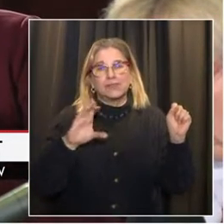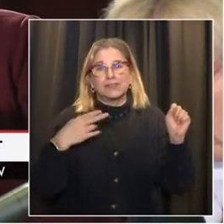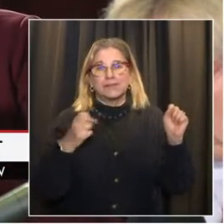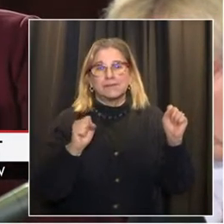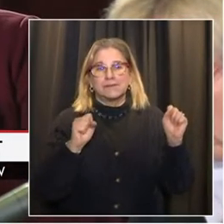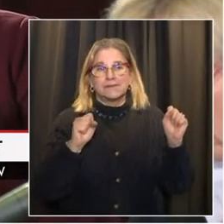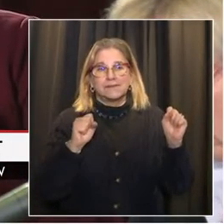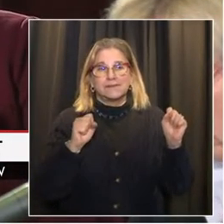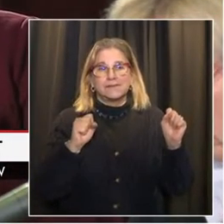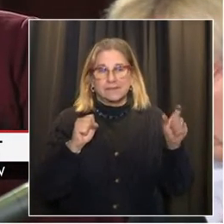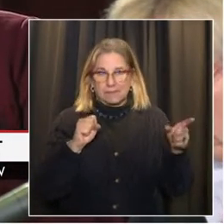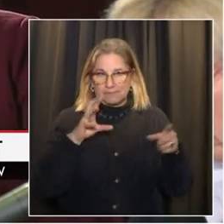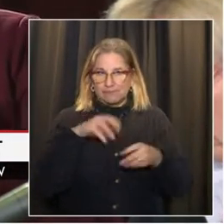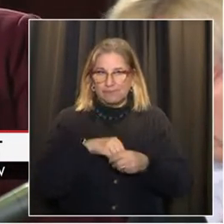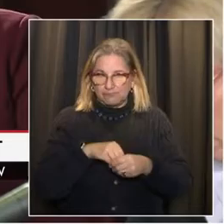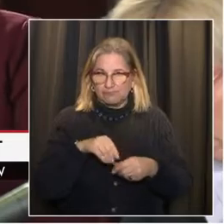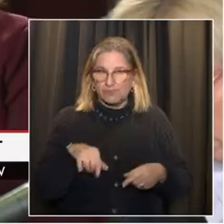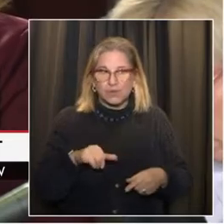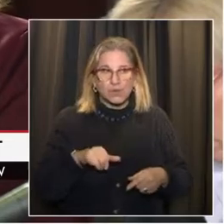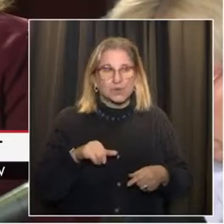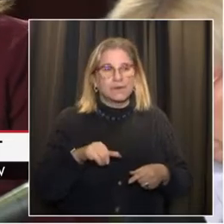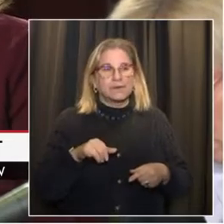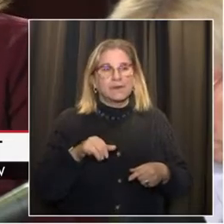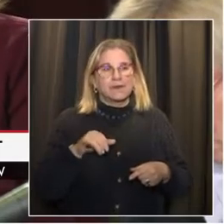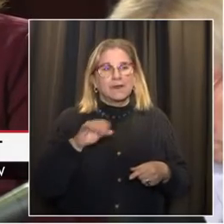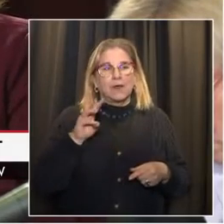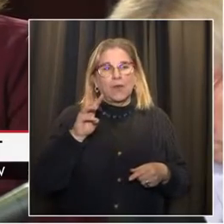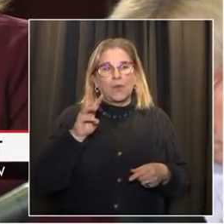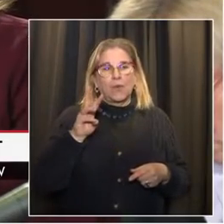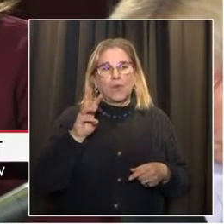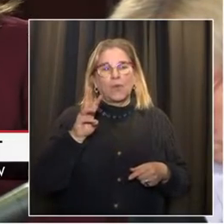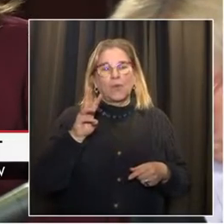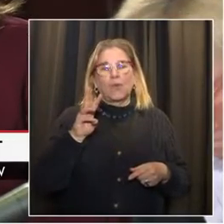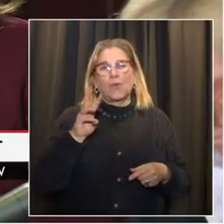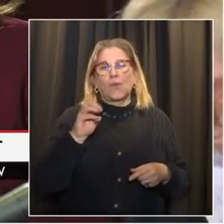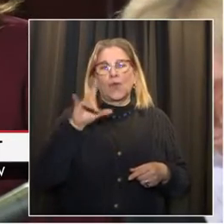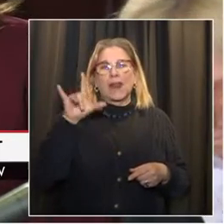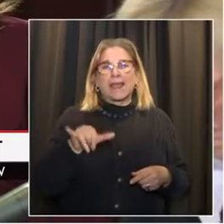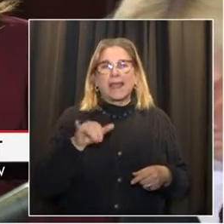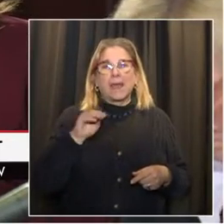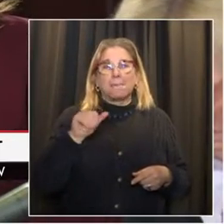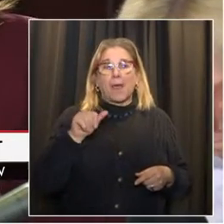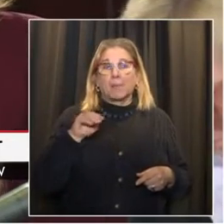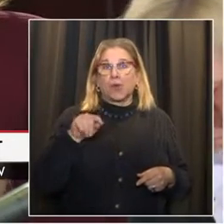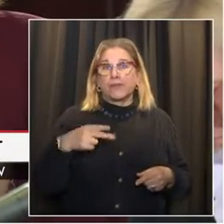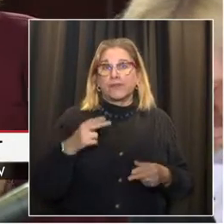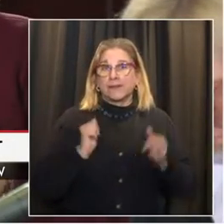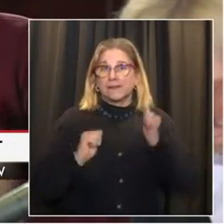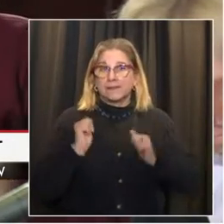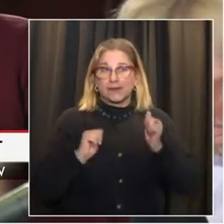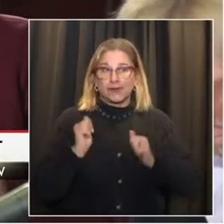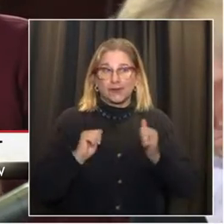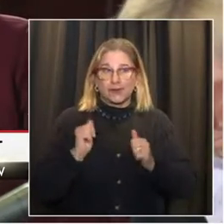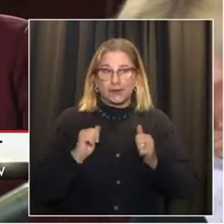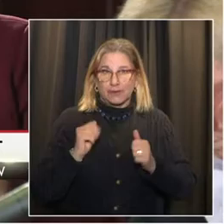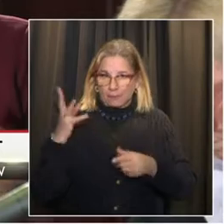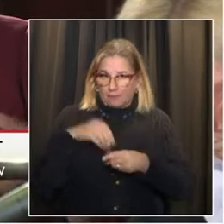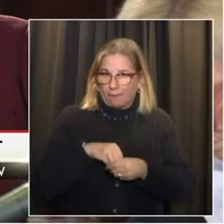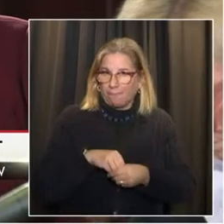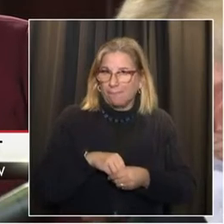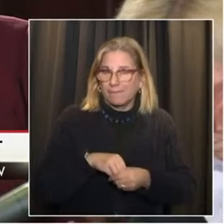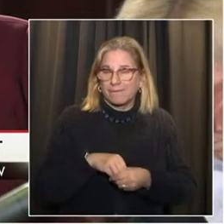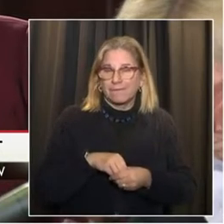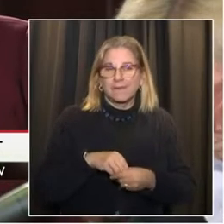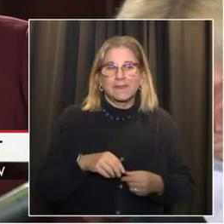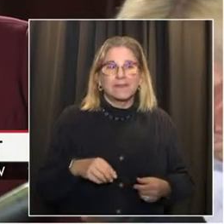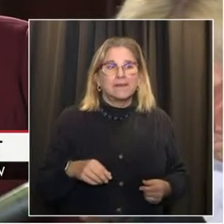These communities of people are not just in their buildings, but they can also bring an activation solution